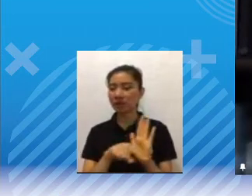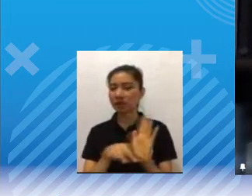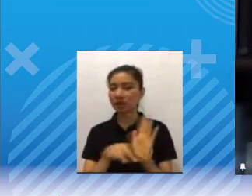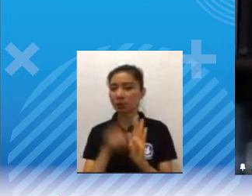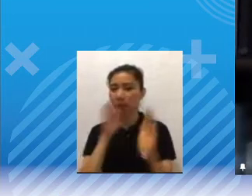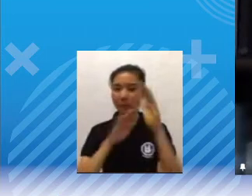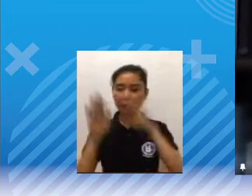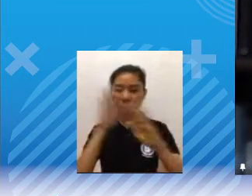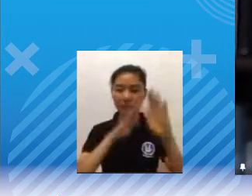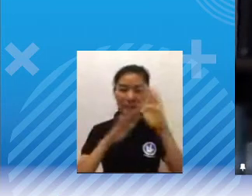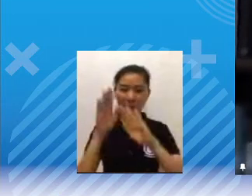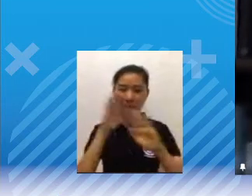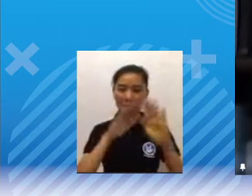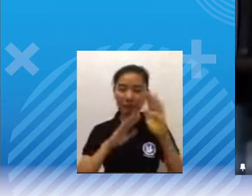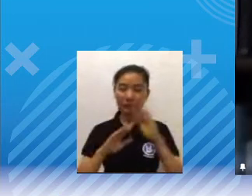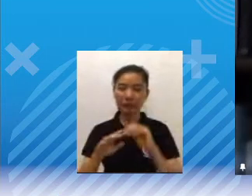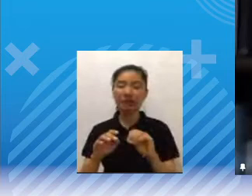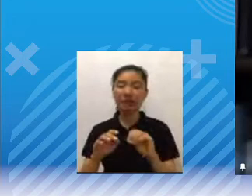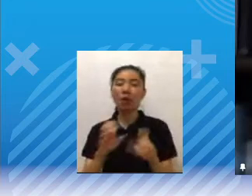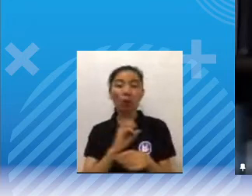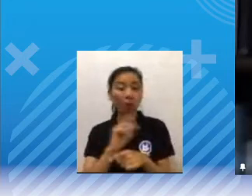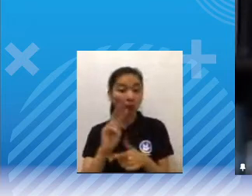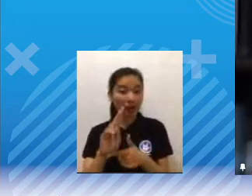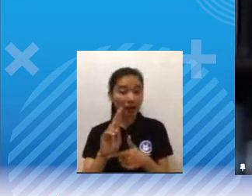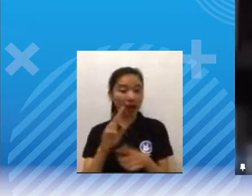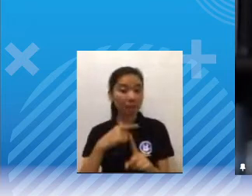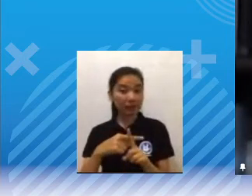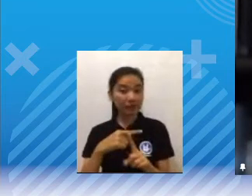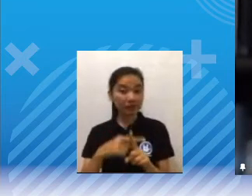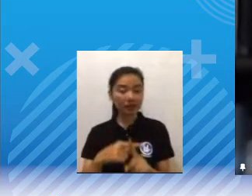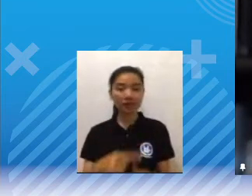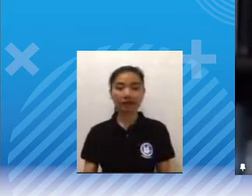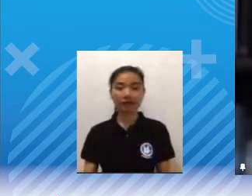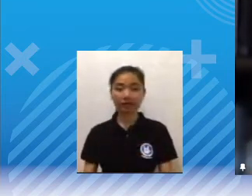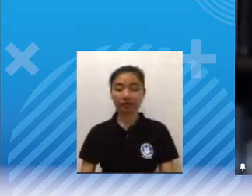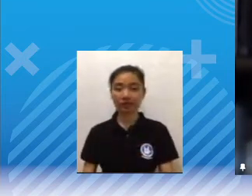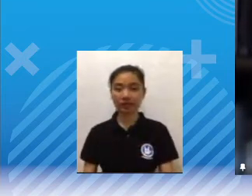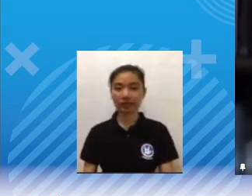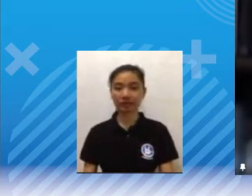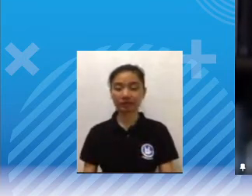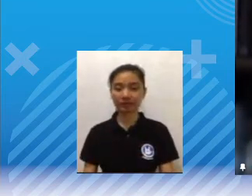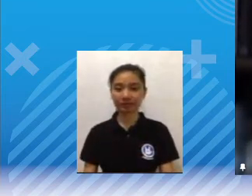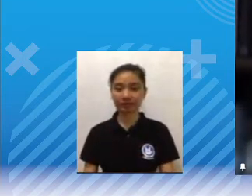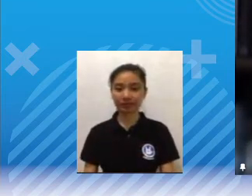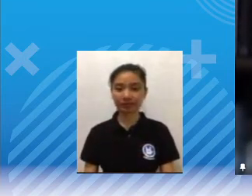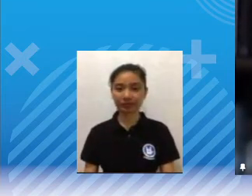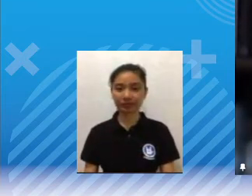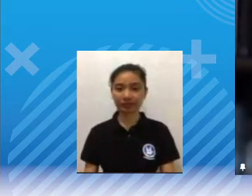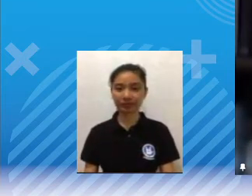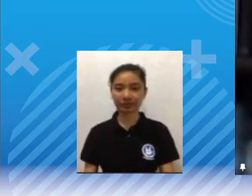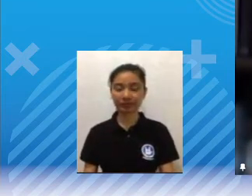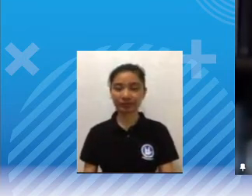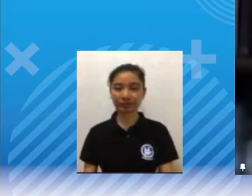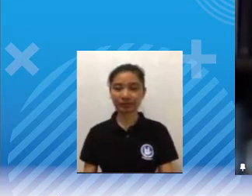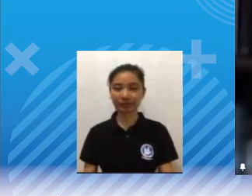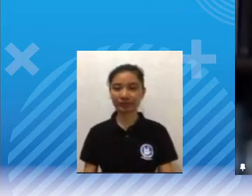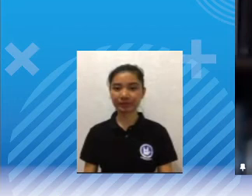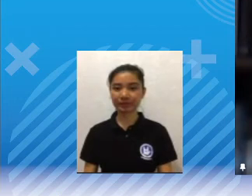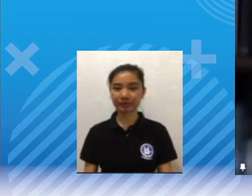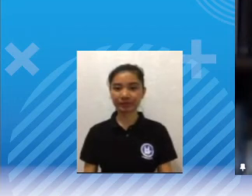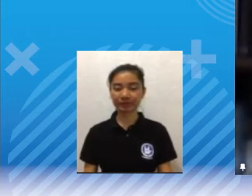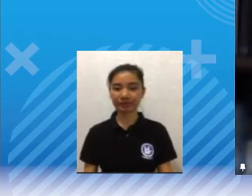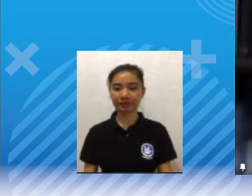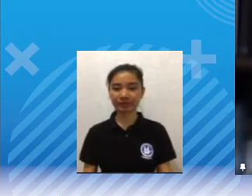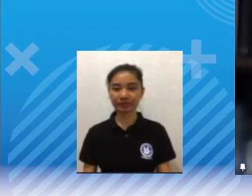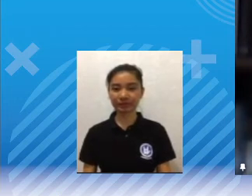or positive, hindi natin po ina-assignan po ng value yun, whether positive or ng feelings of judgment po. Ayan.